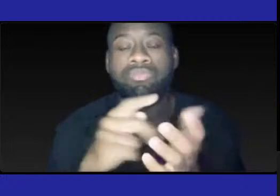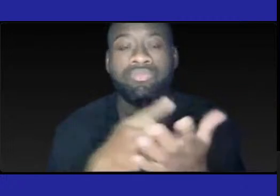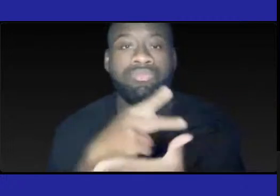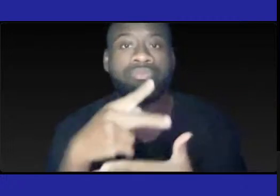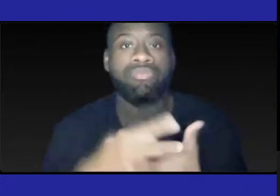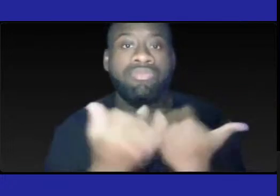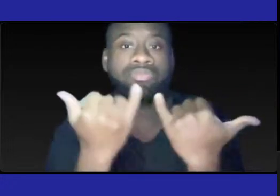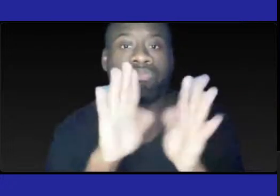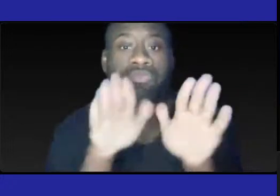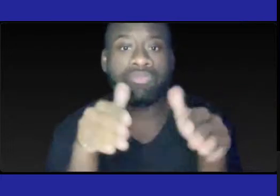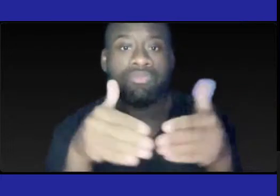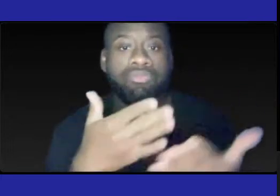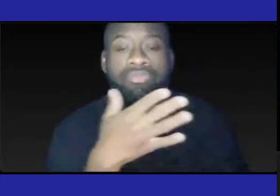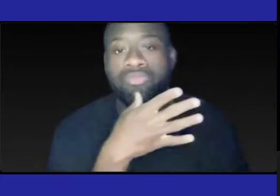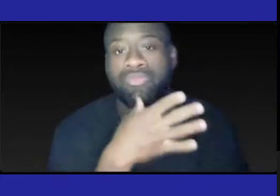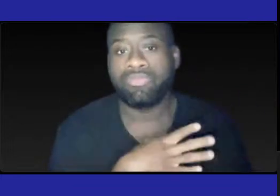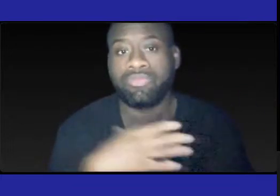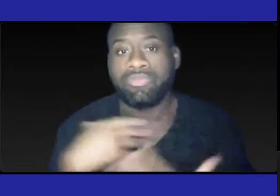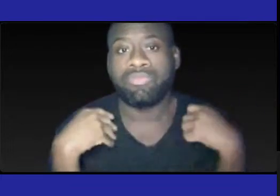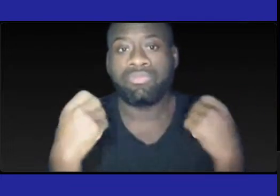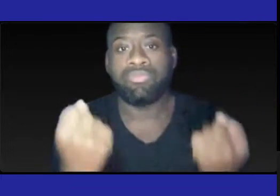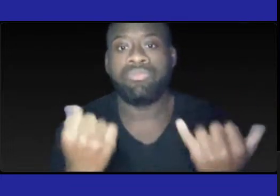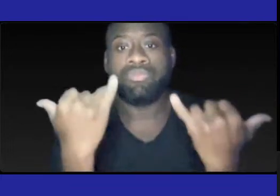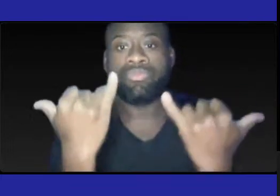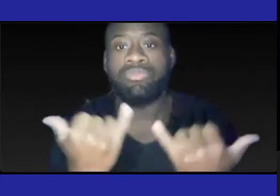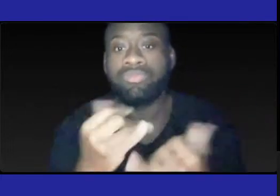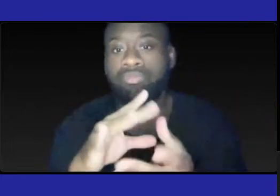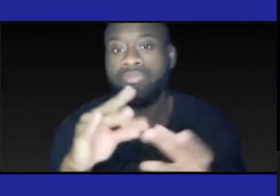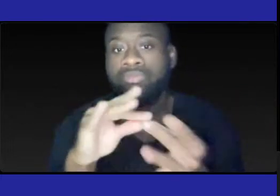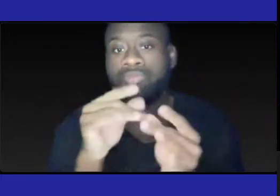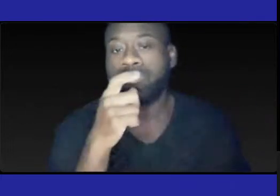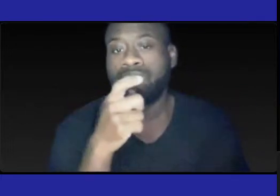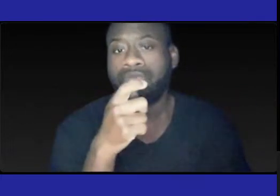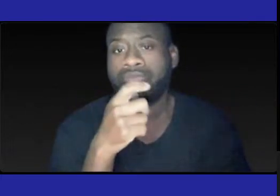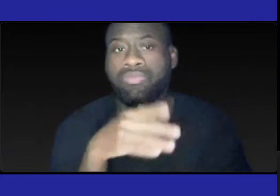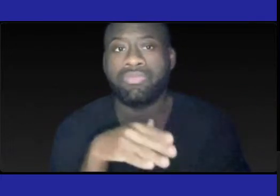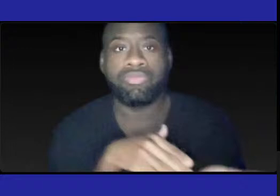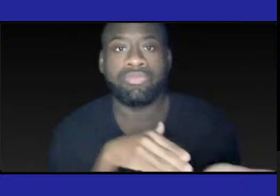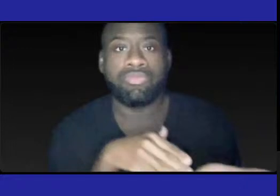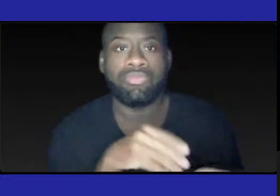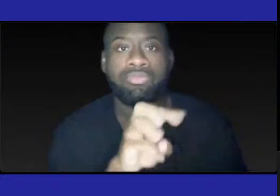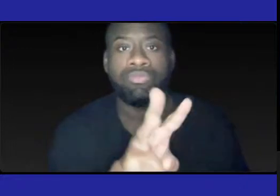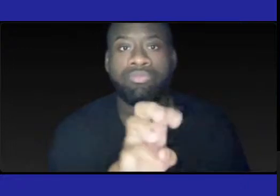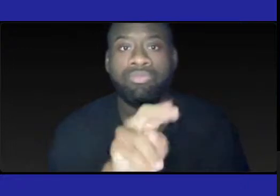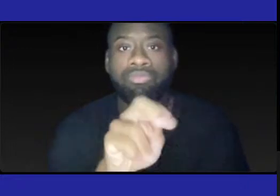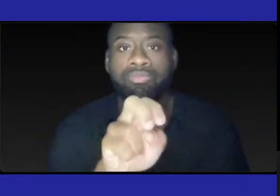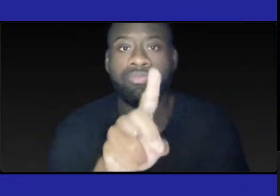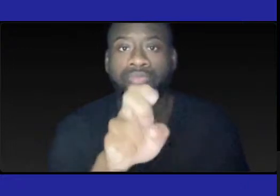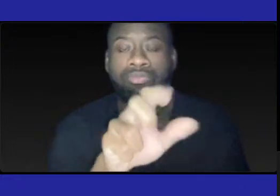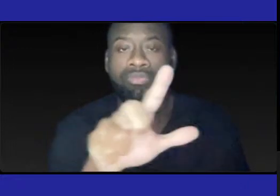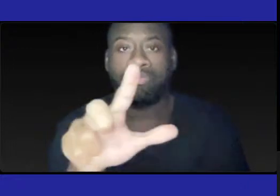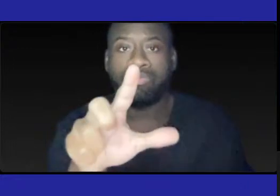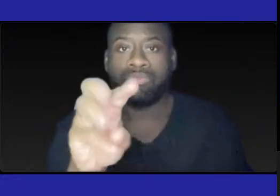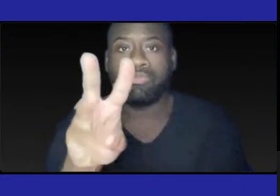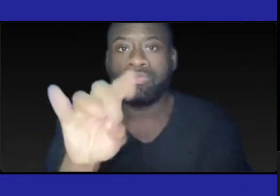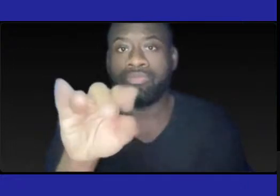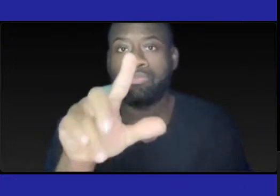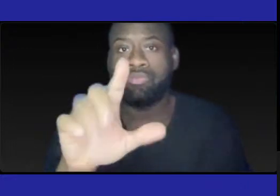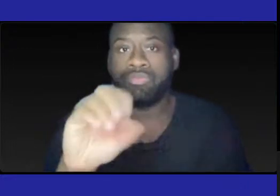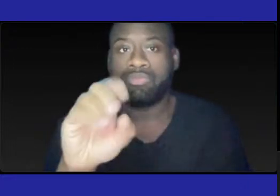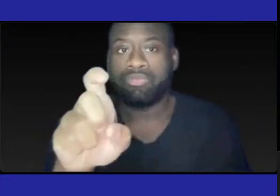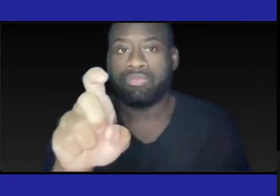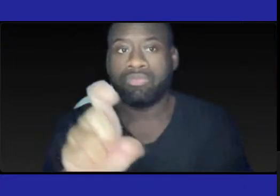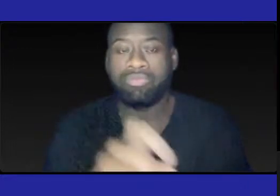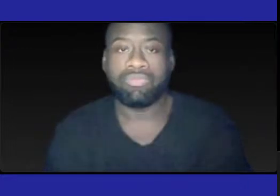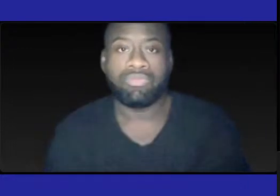Health Program, and the presenter will be Dr. Wendy Wilcox, the Chief of Systems Chief of Women's Health. Thank you so much, Dr.